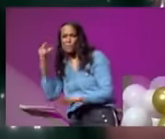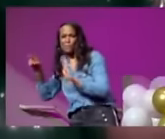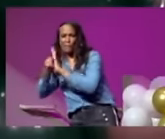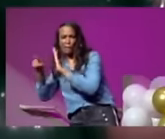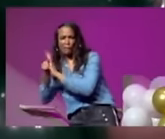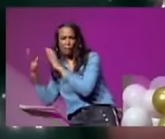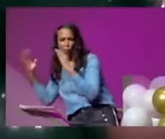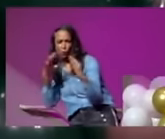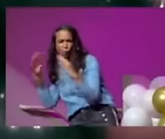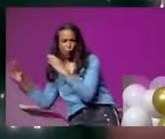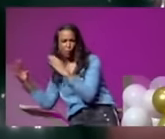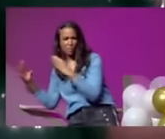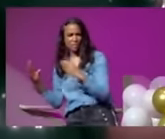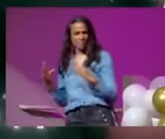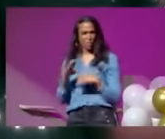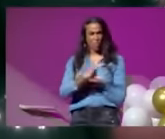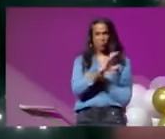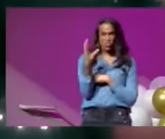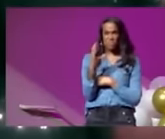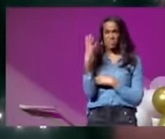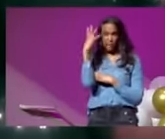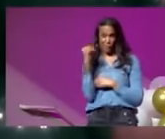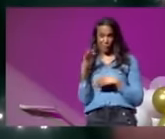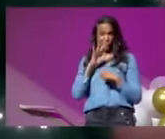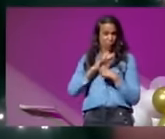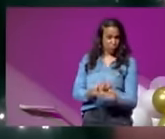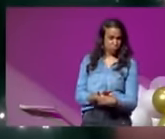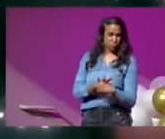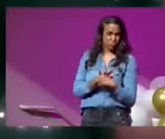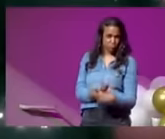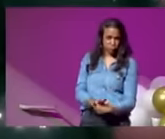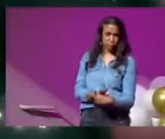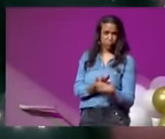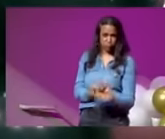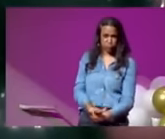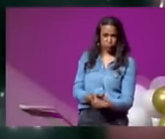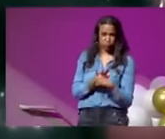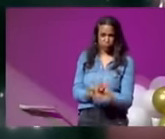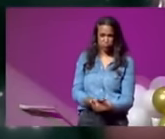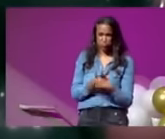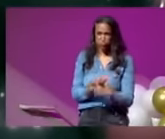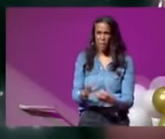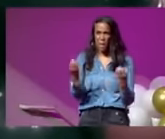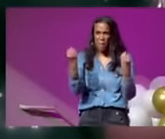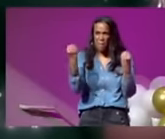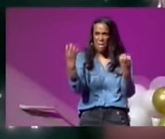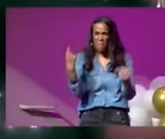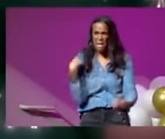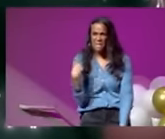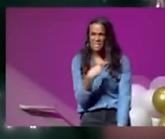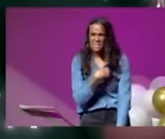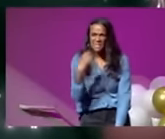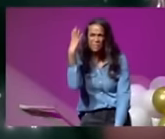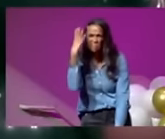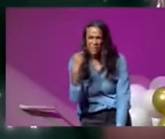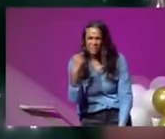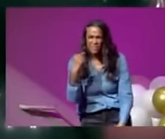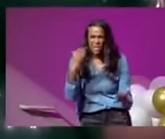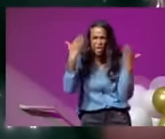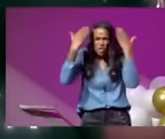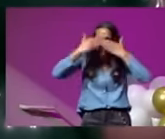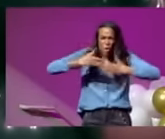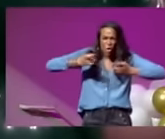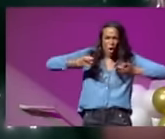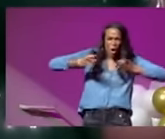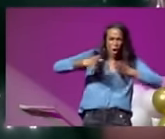is stressful. It's a Christmas that for far too many of us is downright dark. And